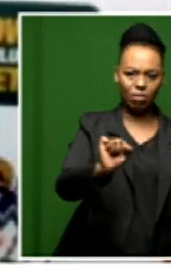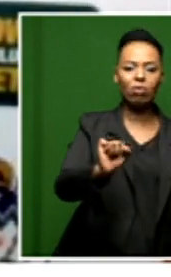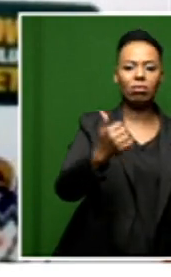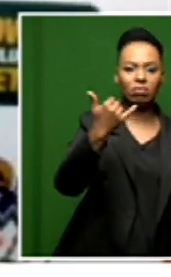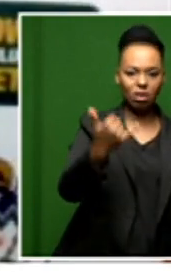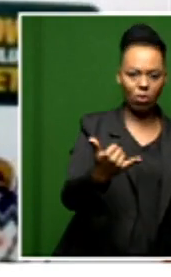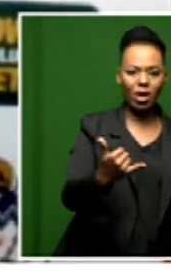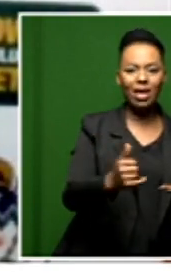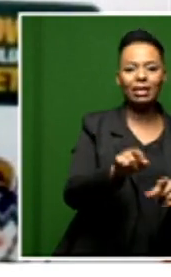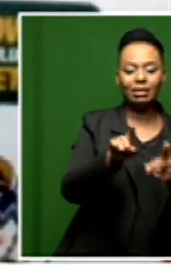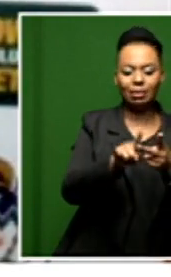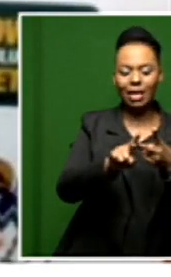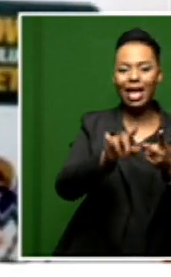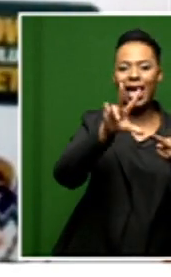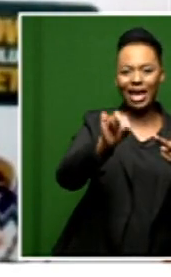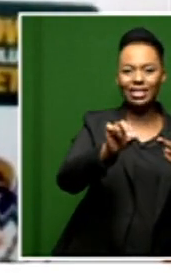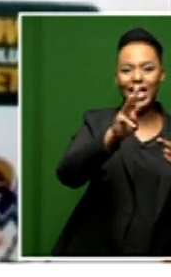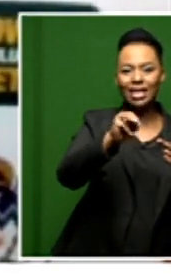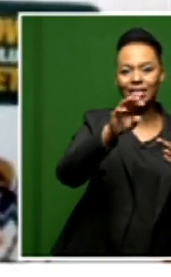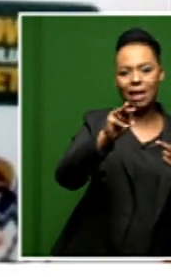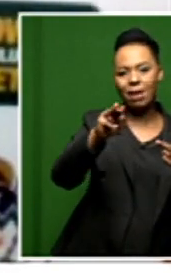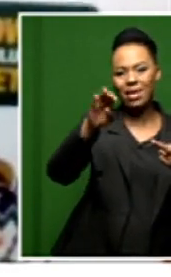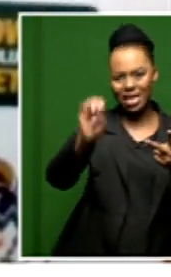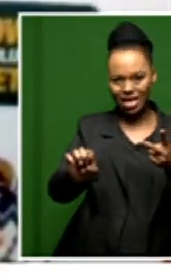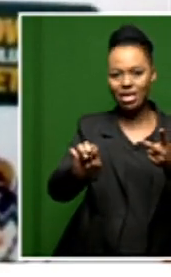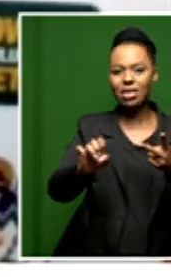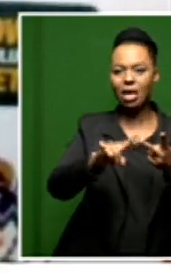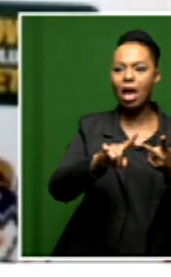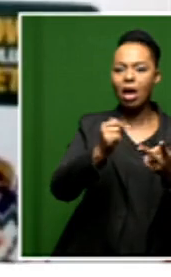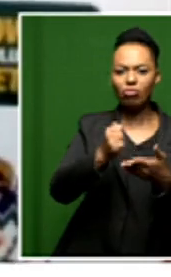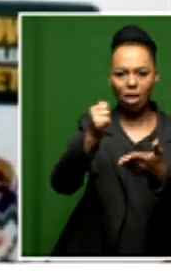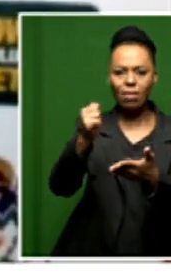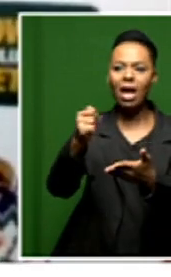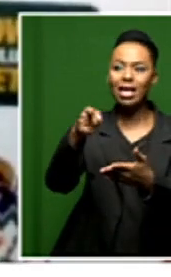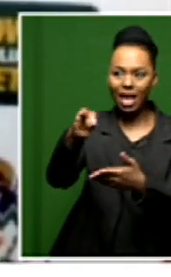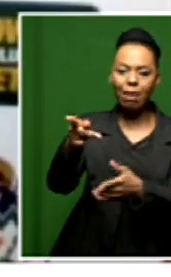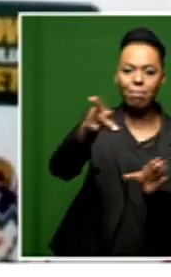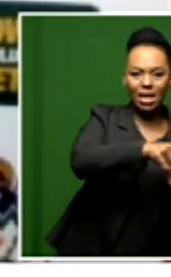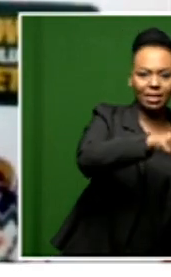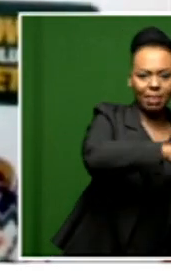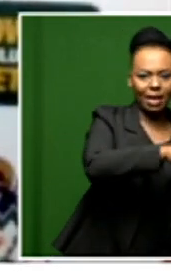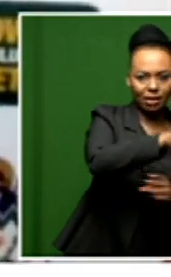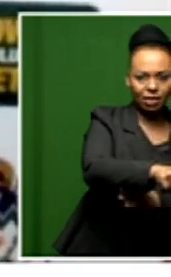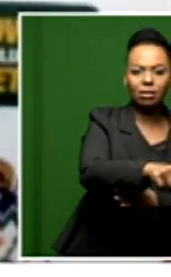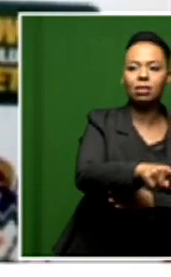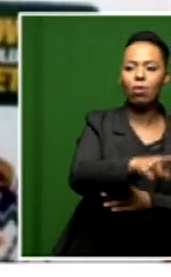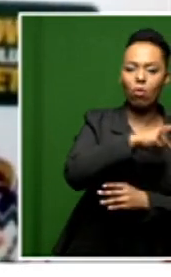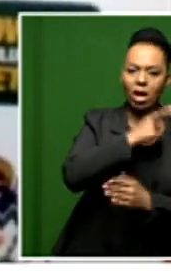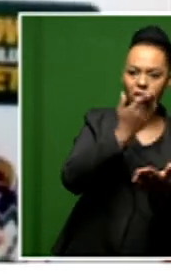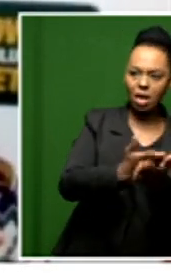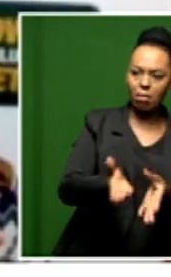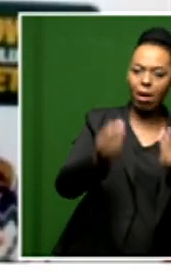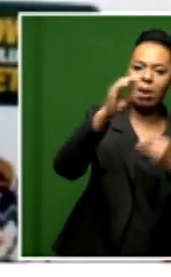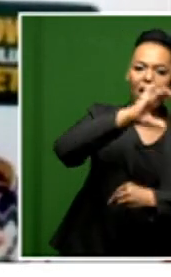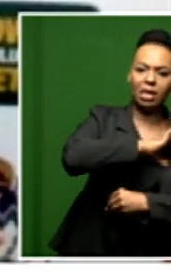80 SMMEs to participate so that they will begin to develop relations, then they get customers